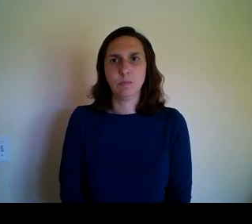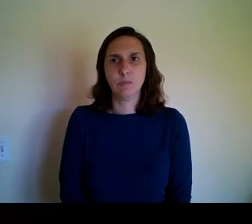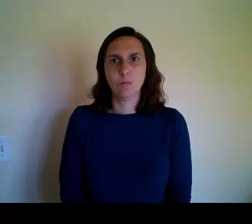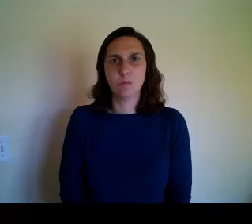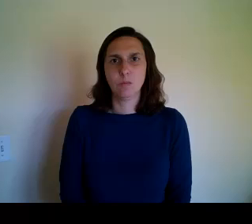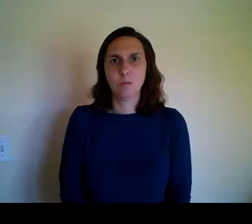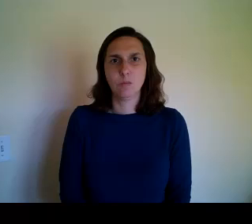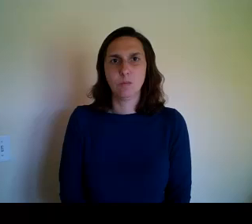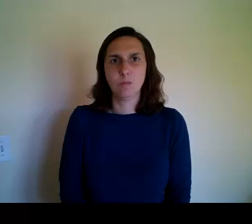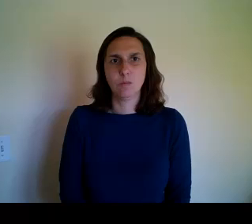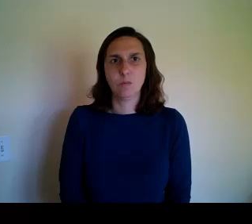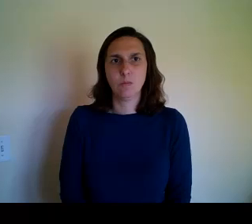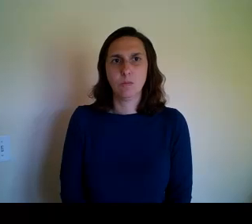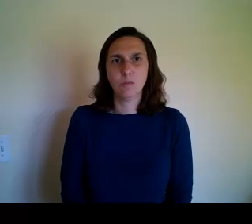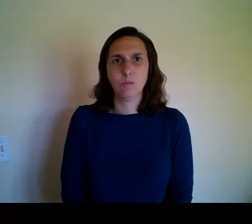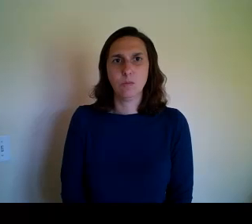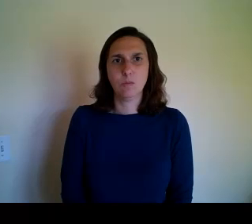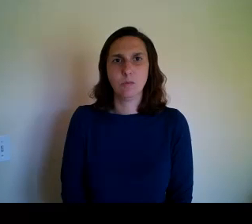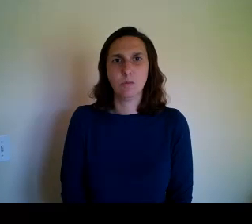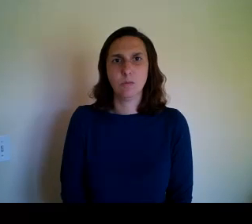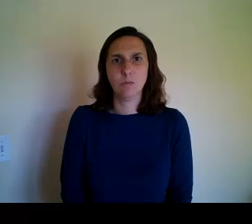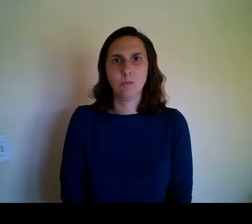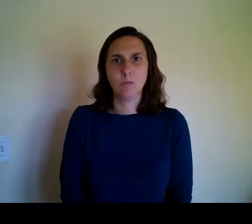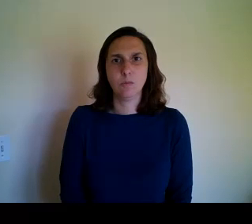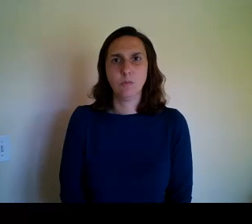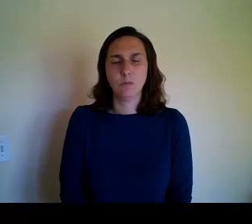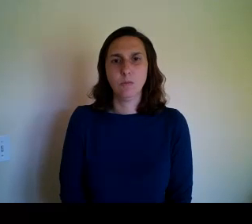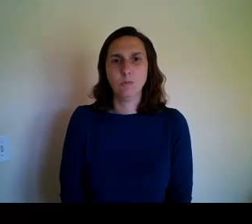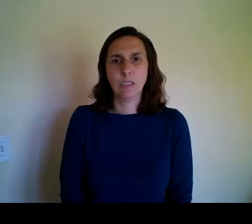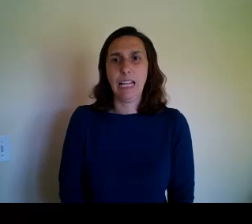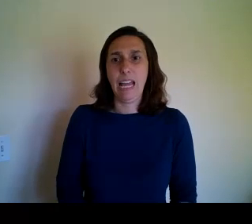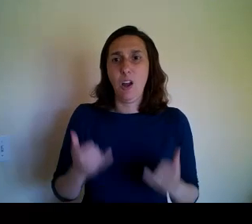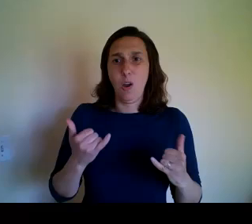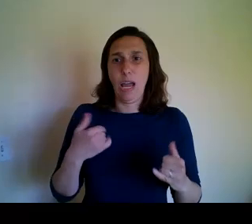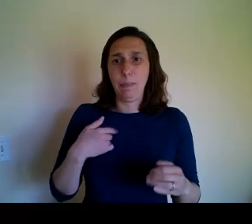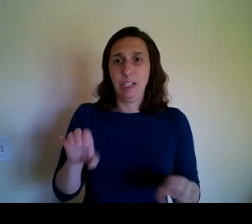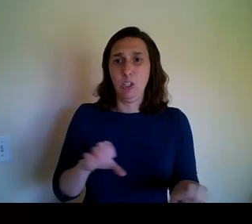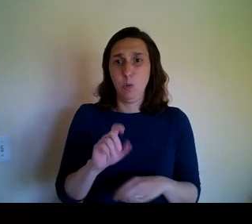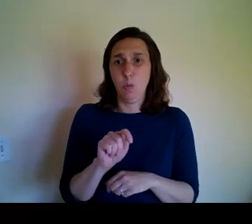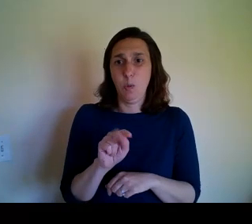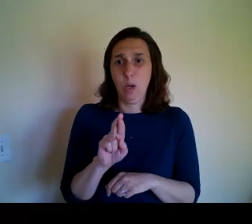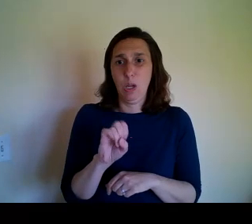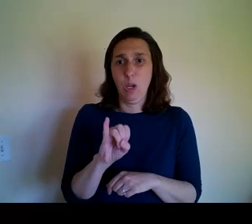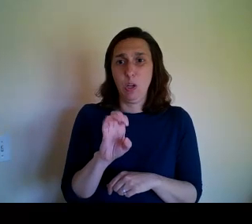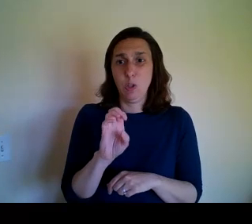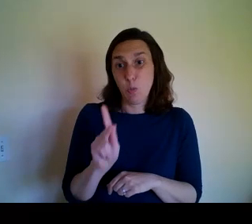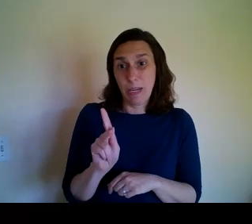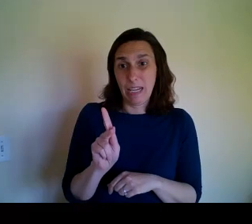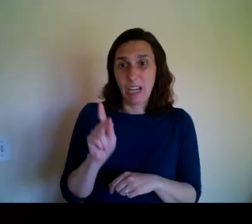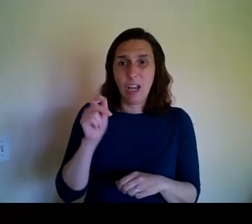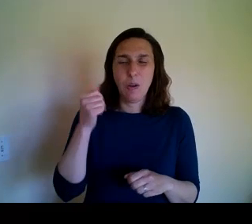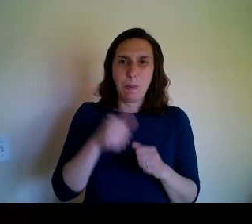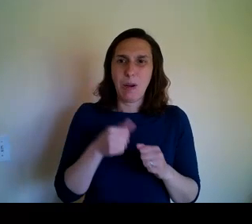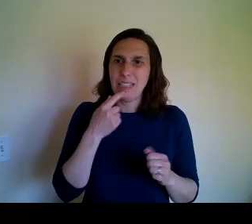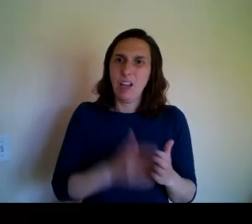Now I want to do a trick here. That is the trick in algebra, and you hear me, I say it as nauseum a lot. Whatever I do to one